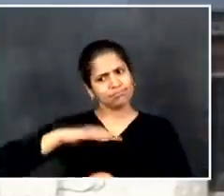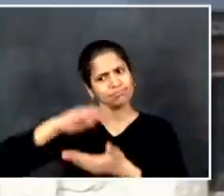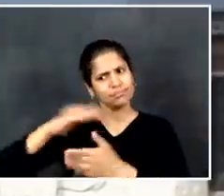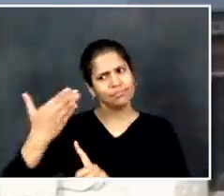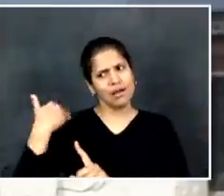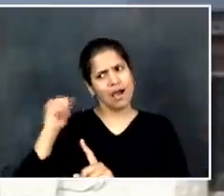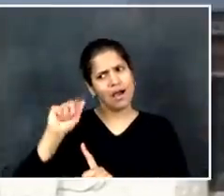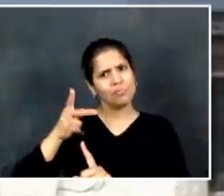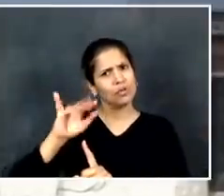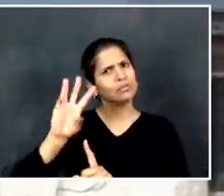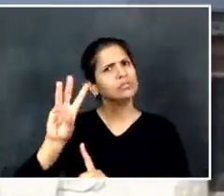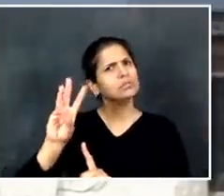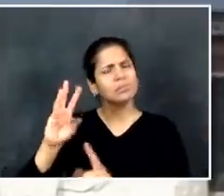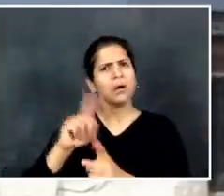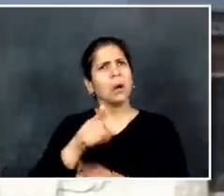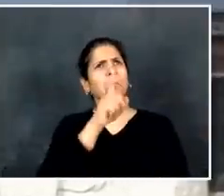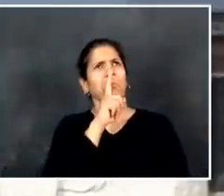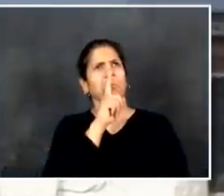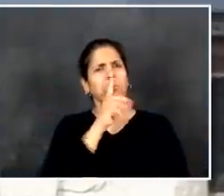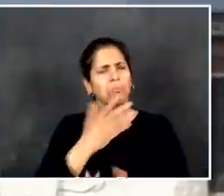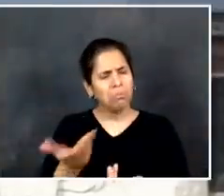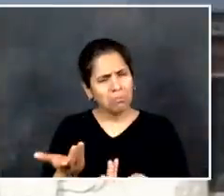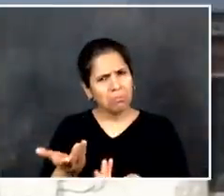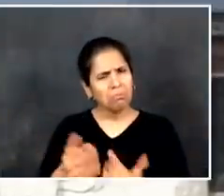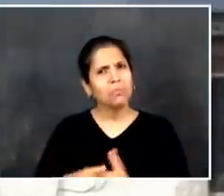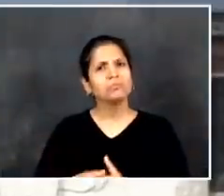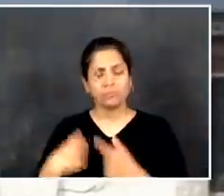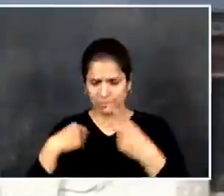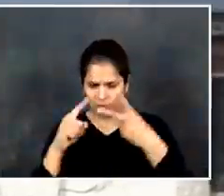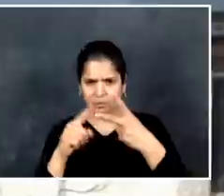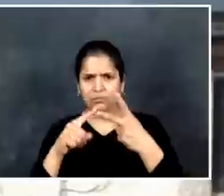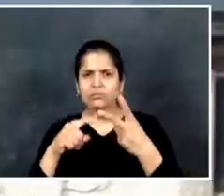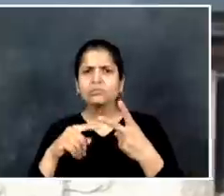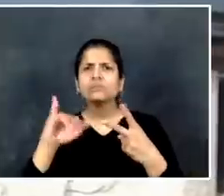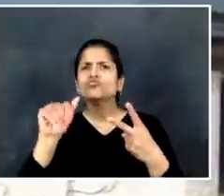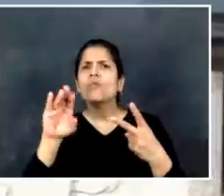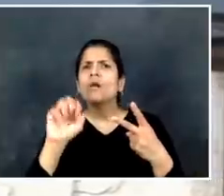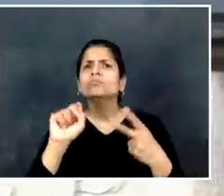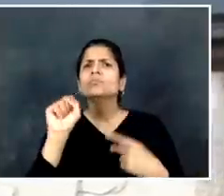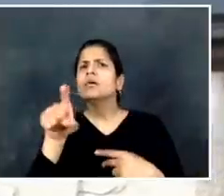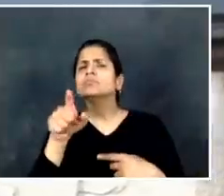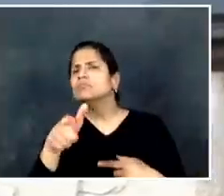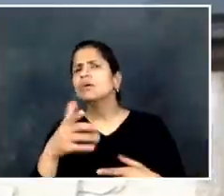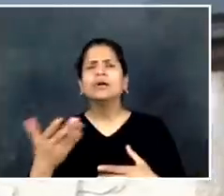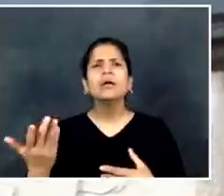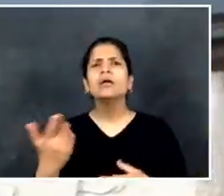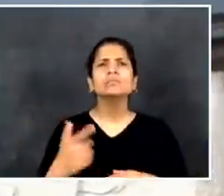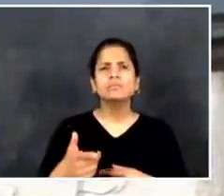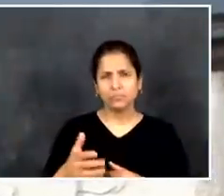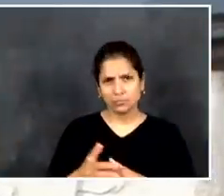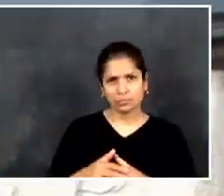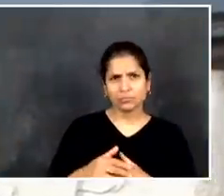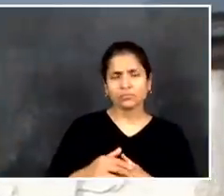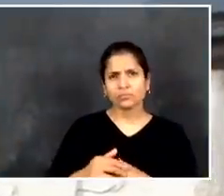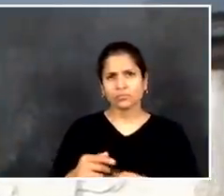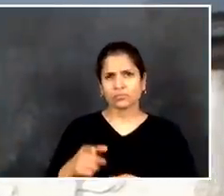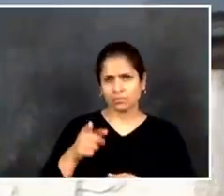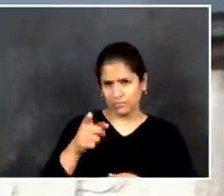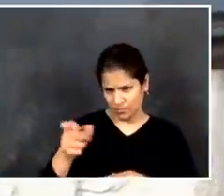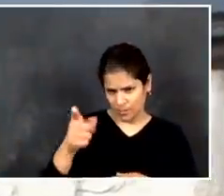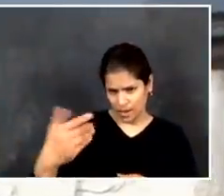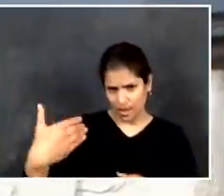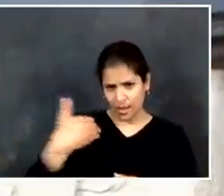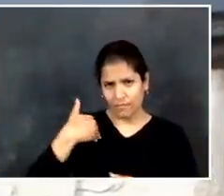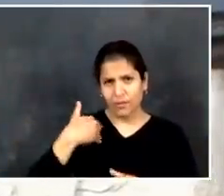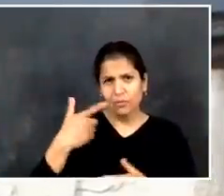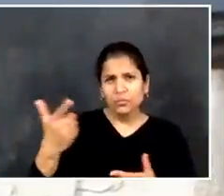companies been signed? And if so, can you make that announcement now? So, Julia, I'll turn to James in a